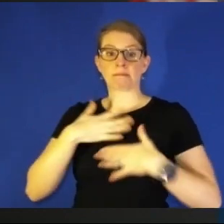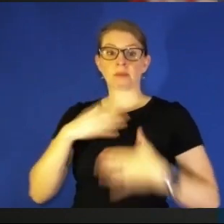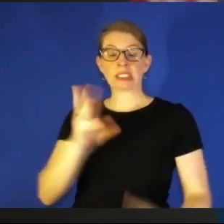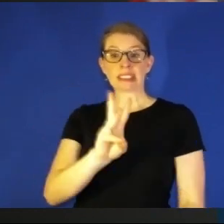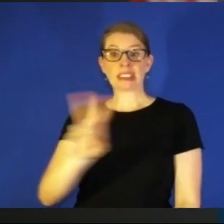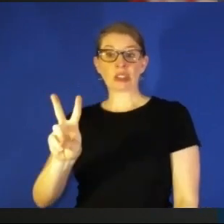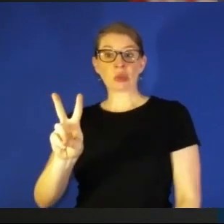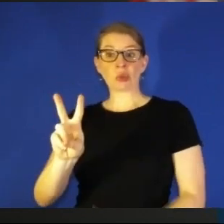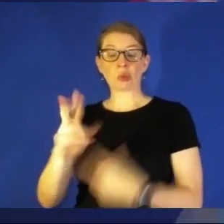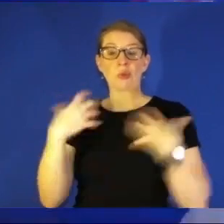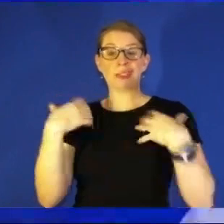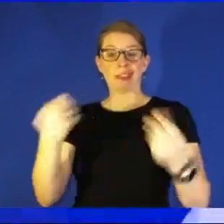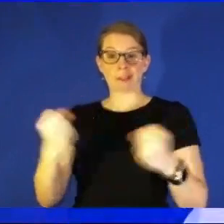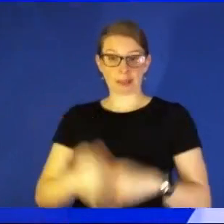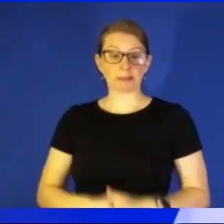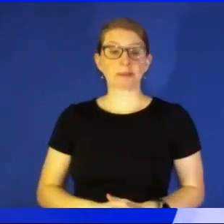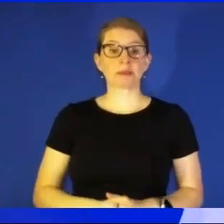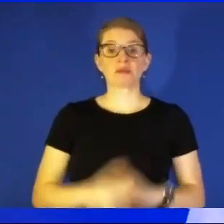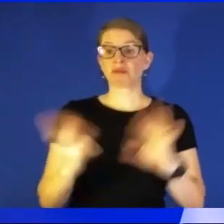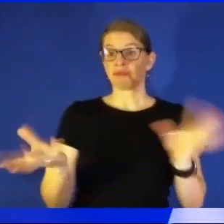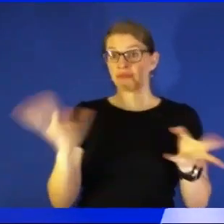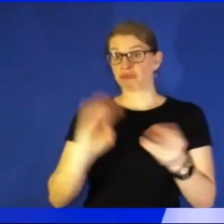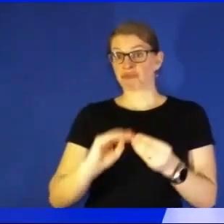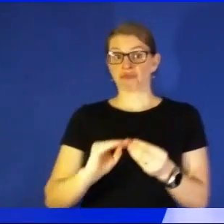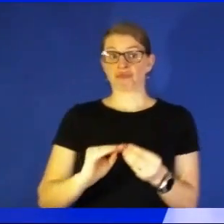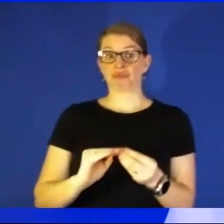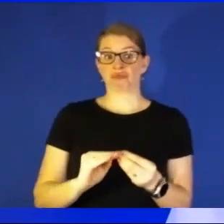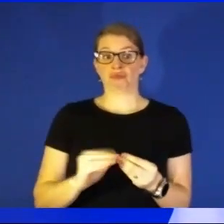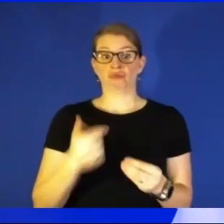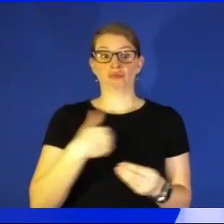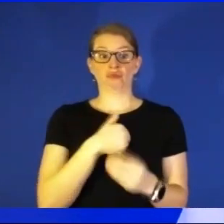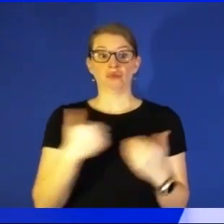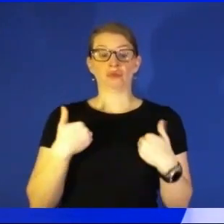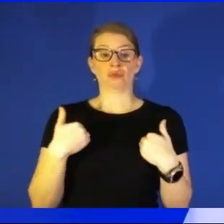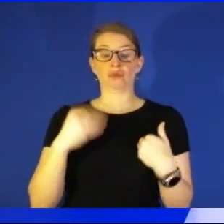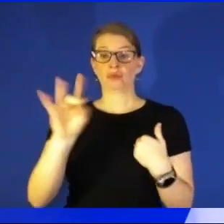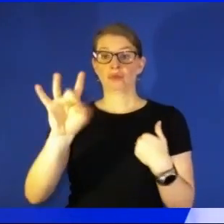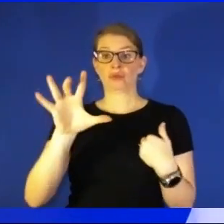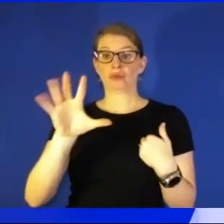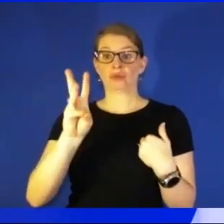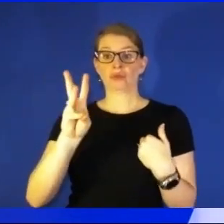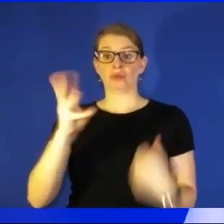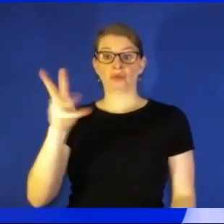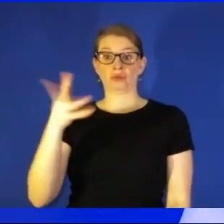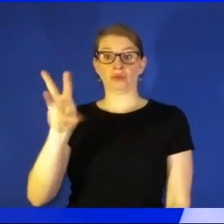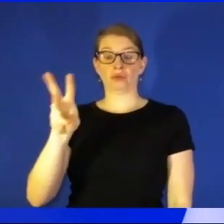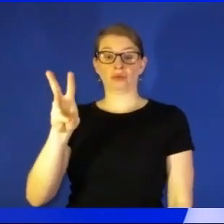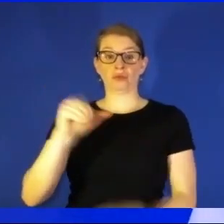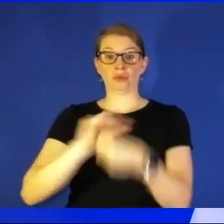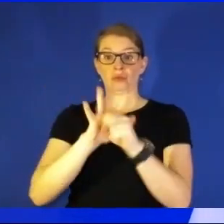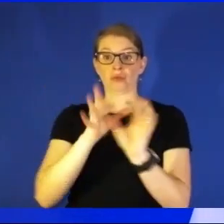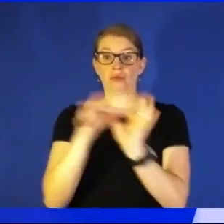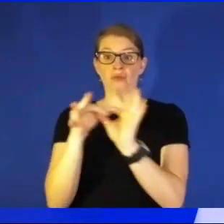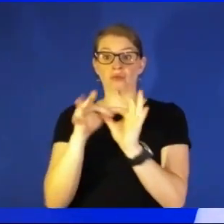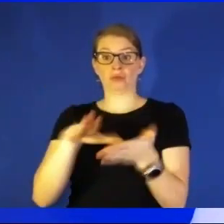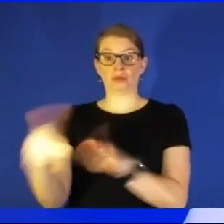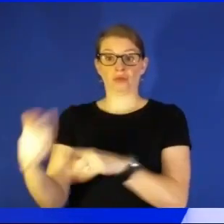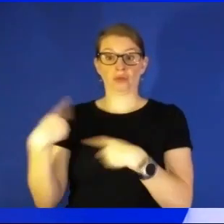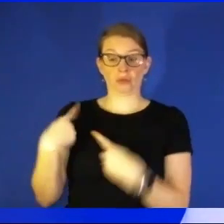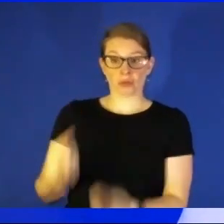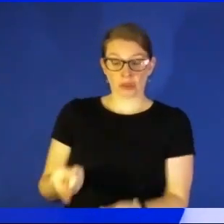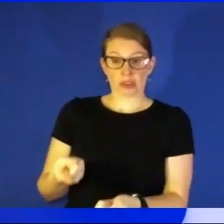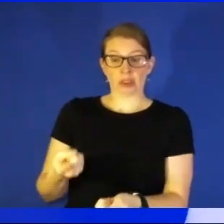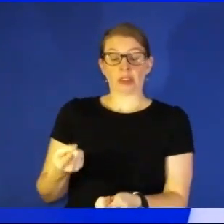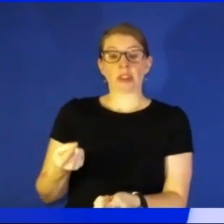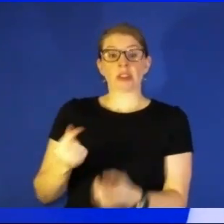period. Overall, we've had a total of 816 COVID-related deaths since the pandemic began.